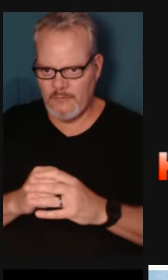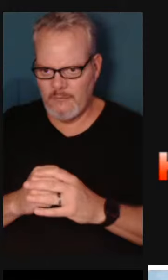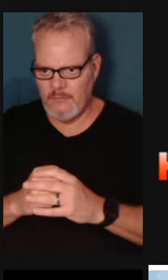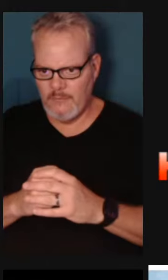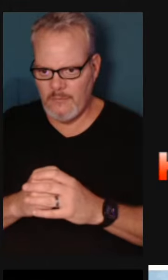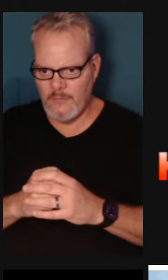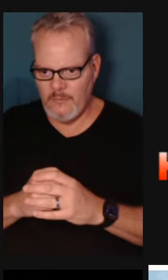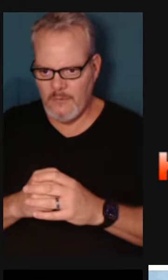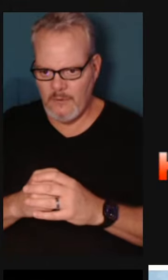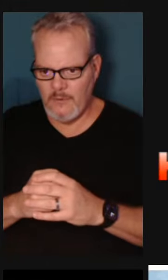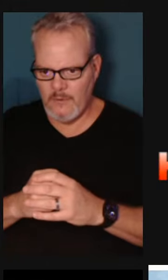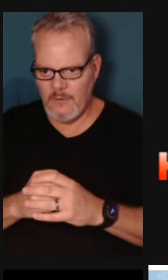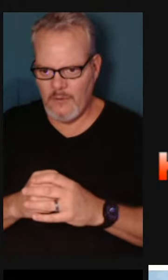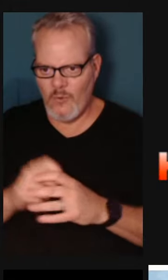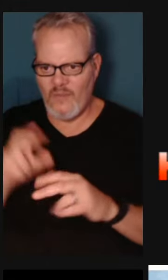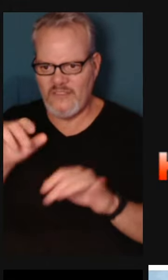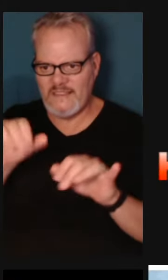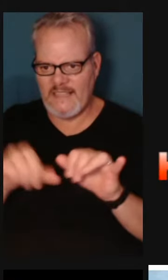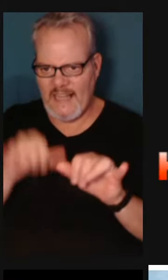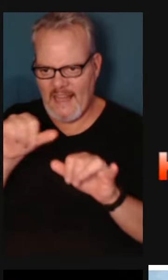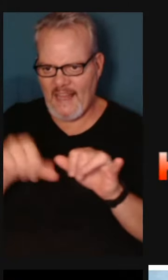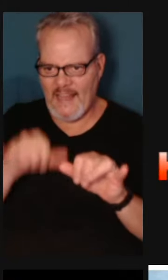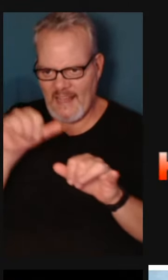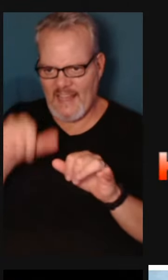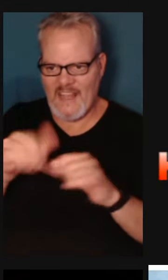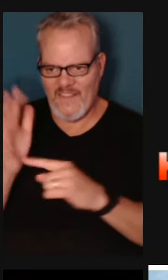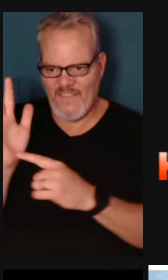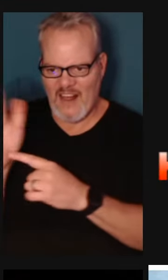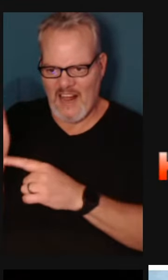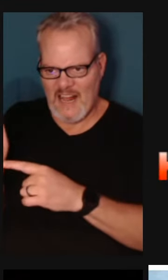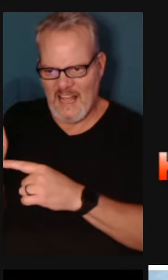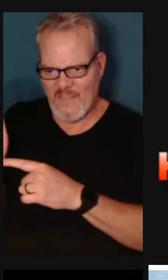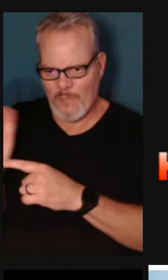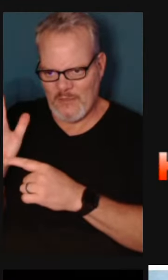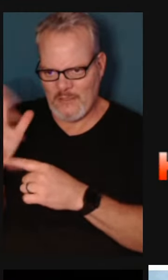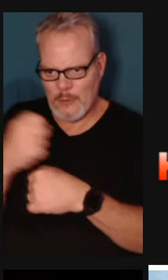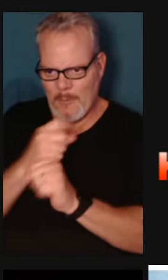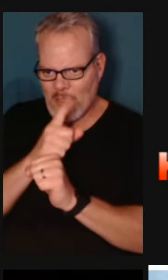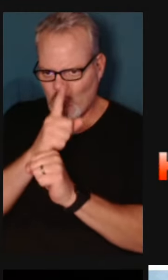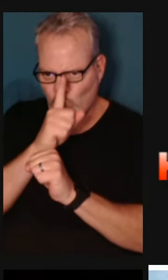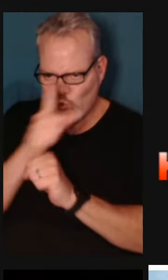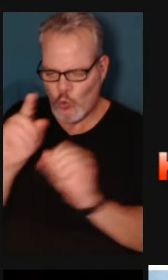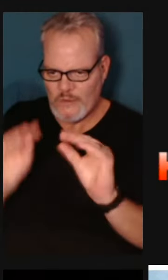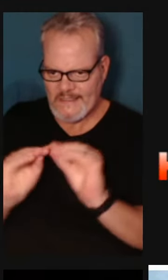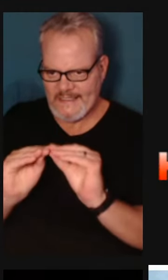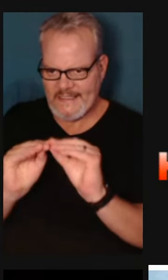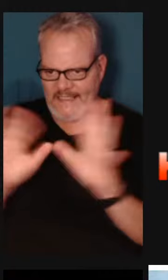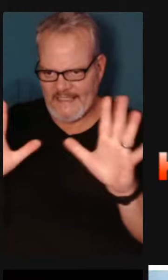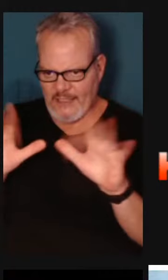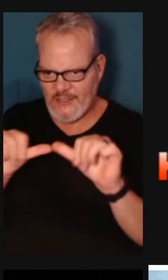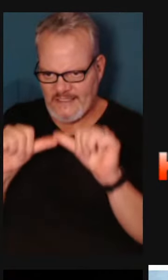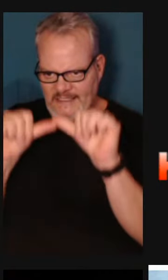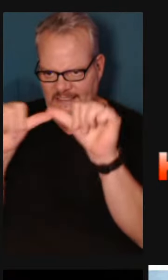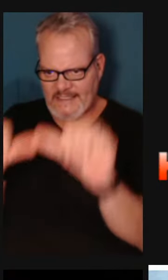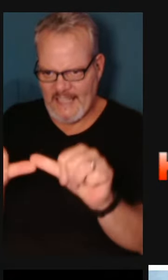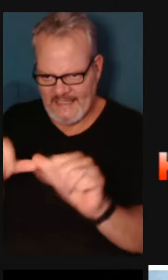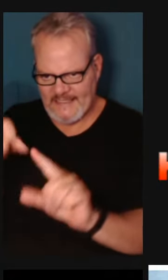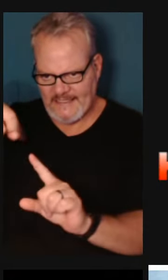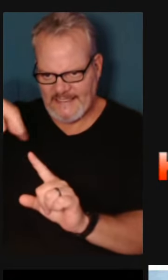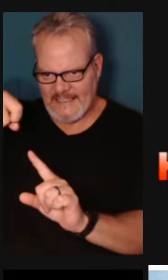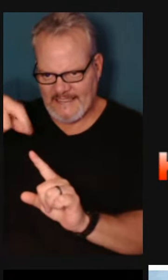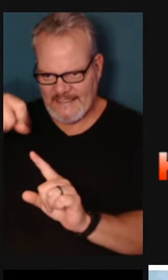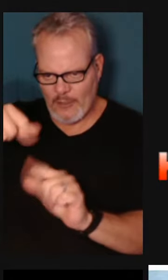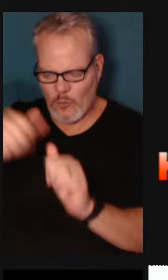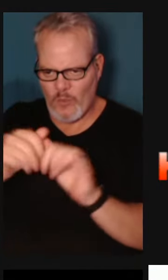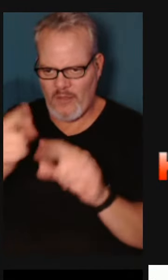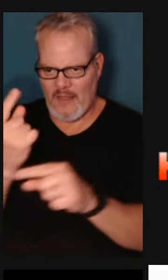where they basically have to sit there for a while, for maybe 5 minutes time, to make sure they get a clear, steady signal that they can then have an accurate elevation